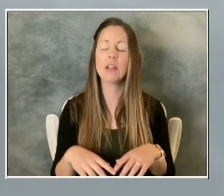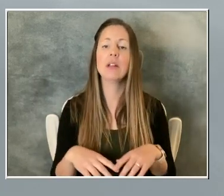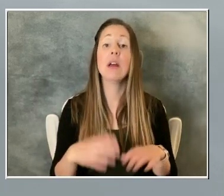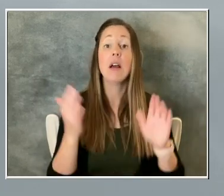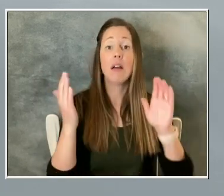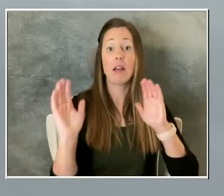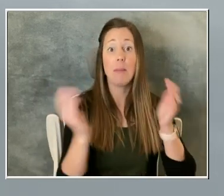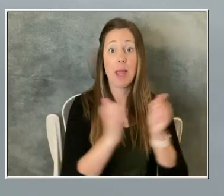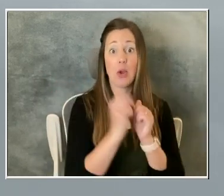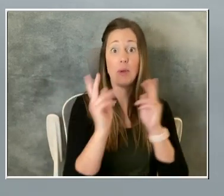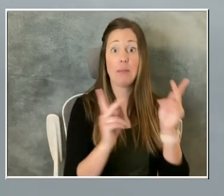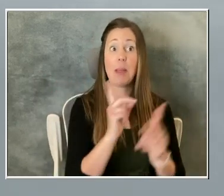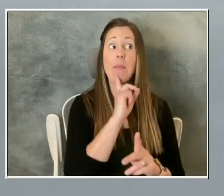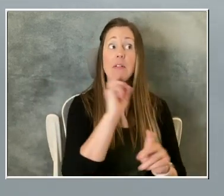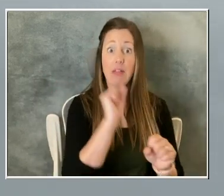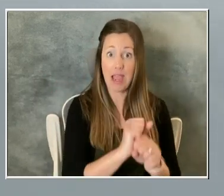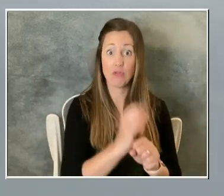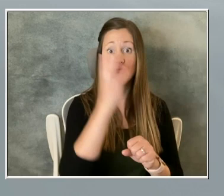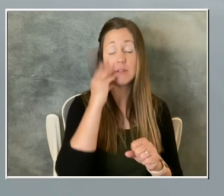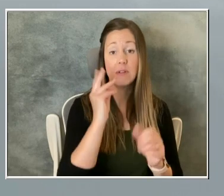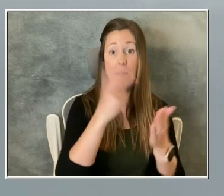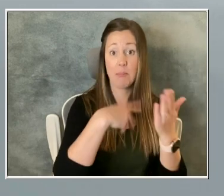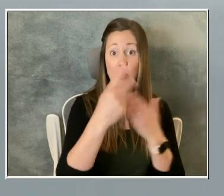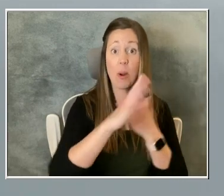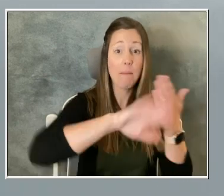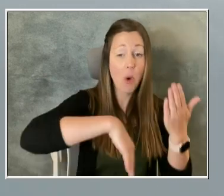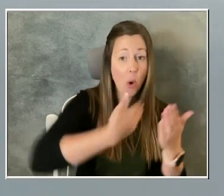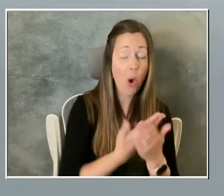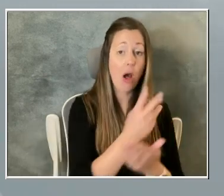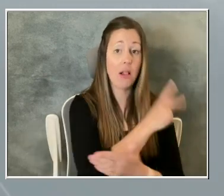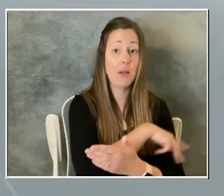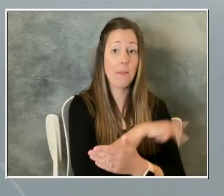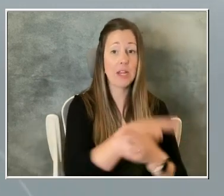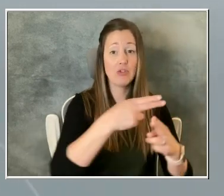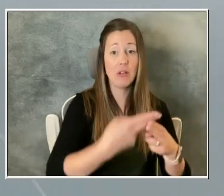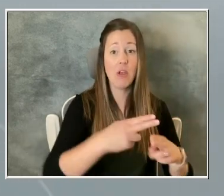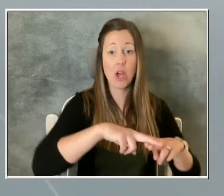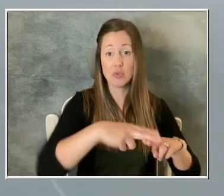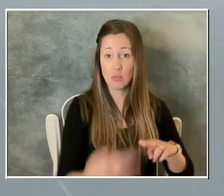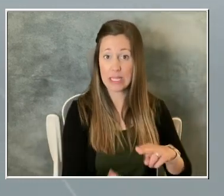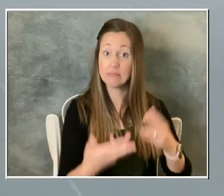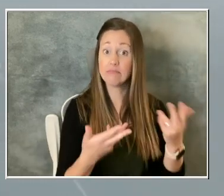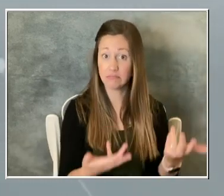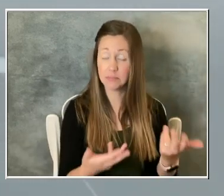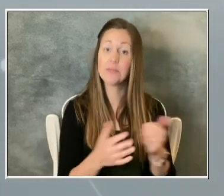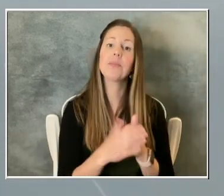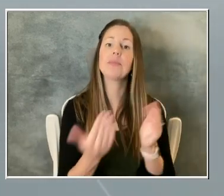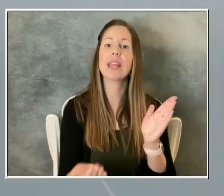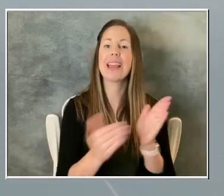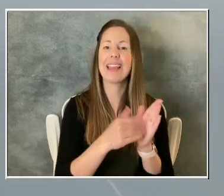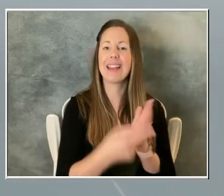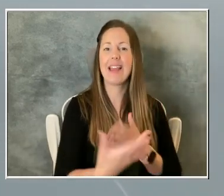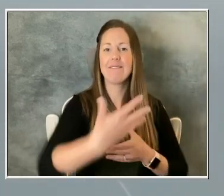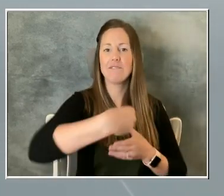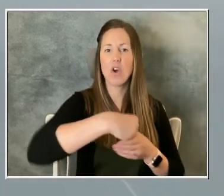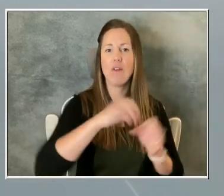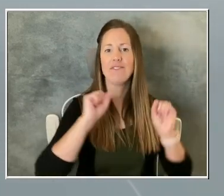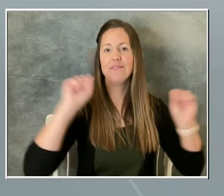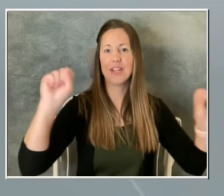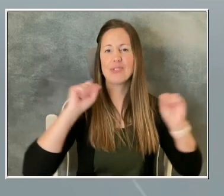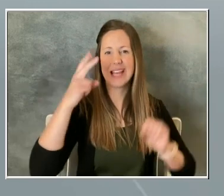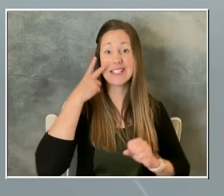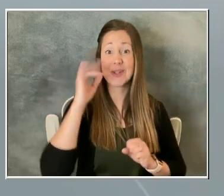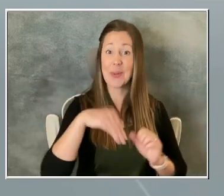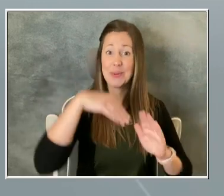did undergo the program. All of those patients lost weight and again were involved in exercise and saw these declines in the chemokines.